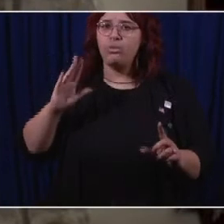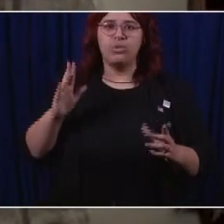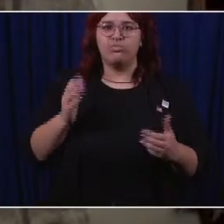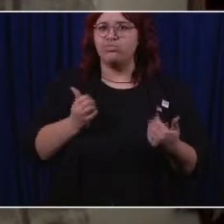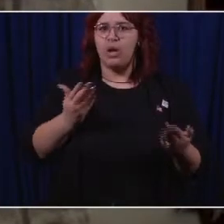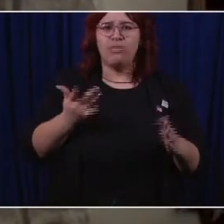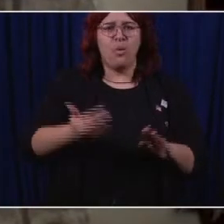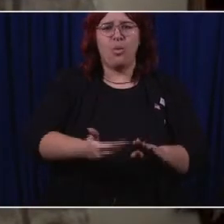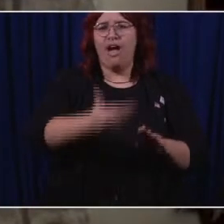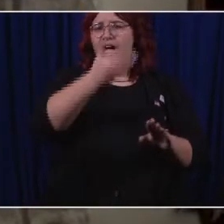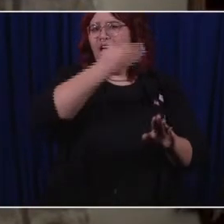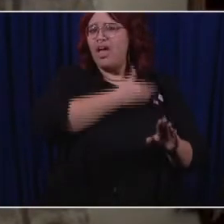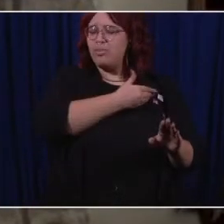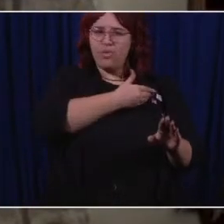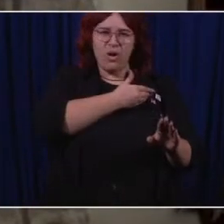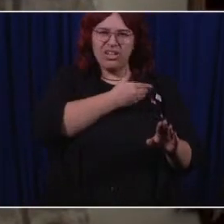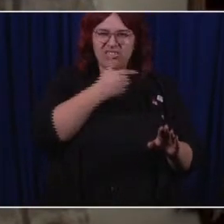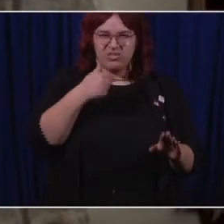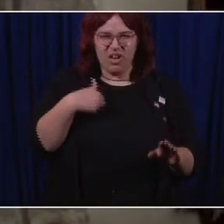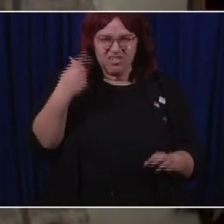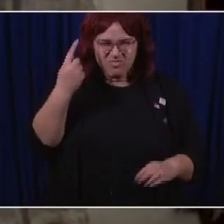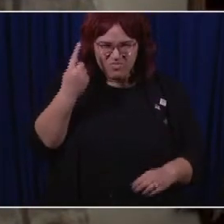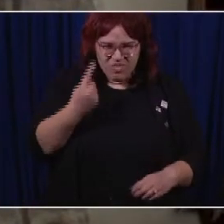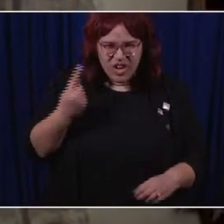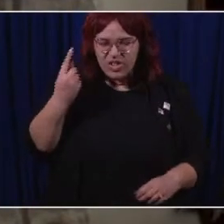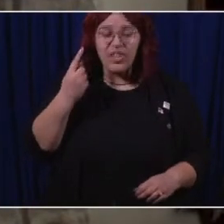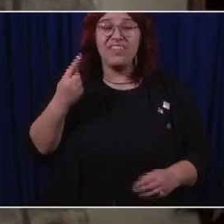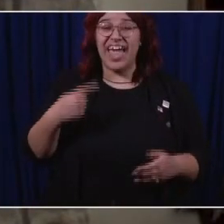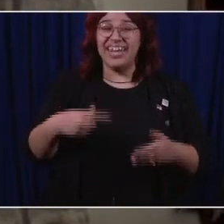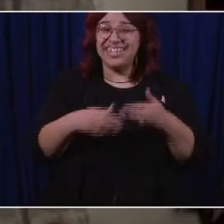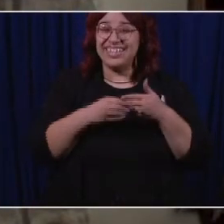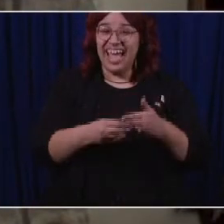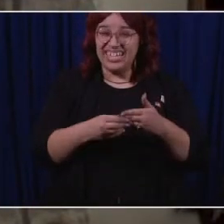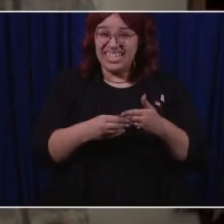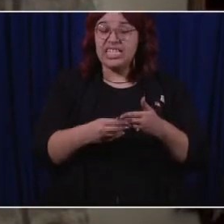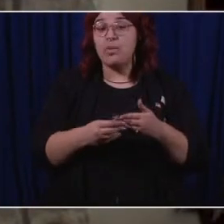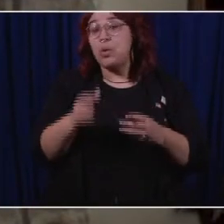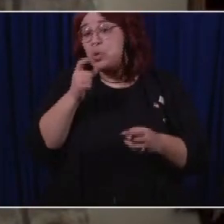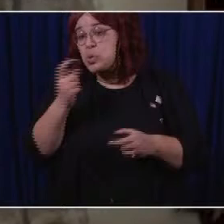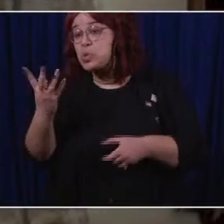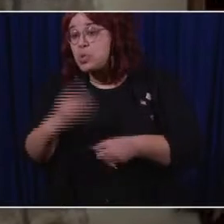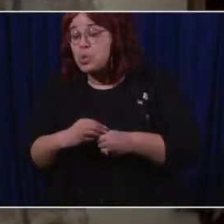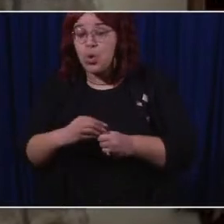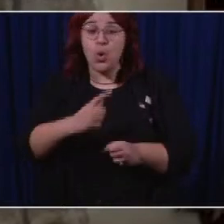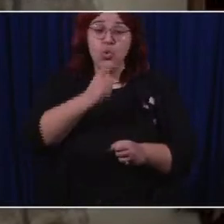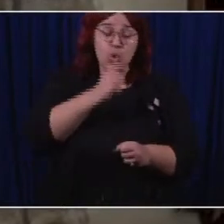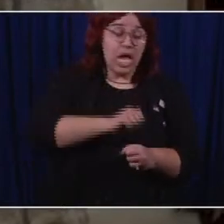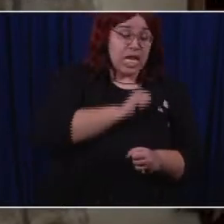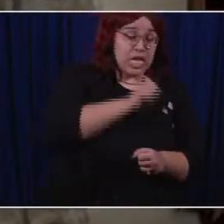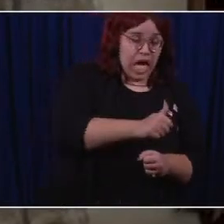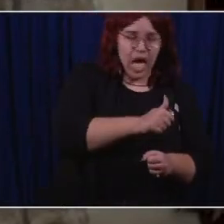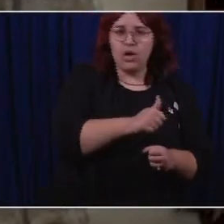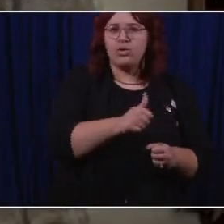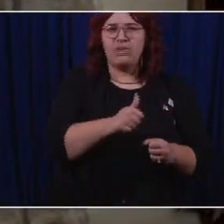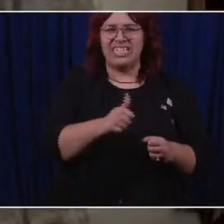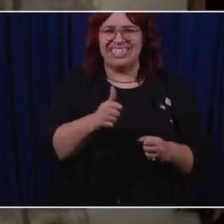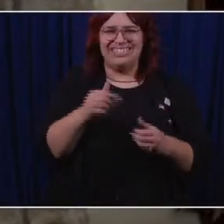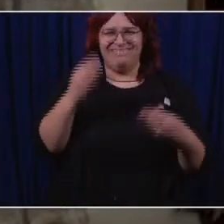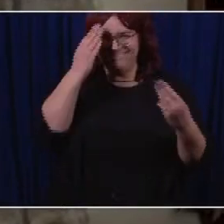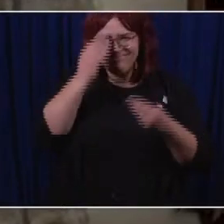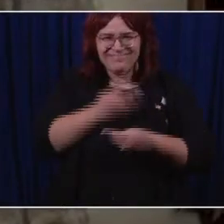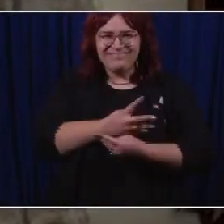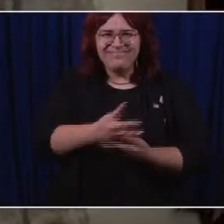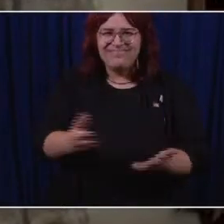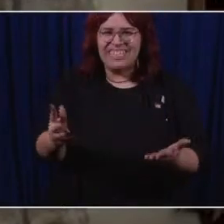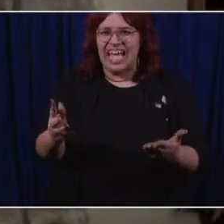why was additional guidance sent out at such a late date after some districts already had preschool teachers and board members with shots ordered and in